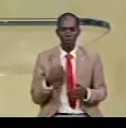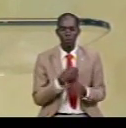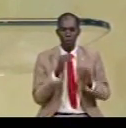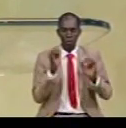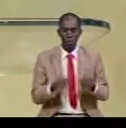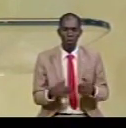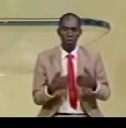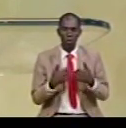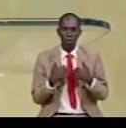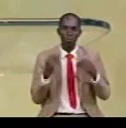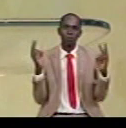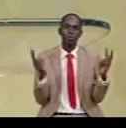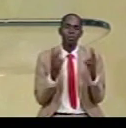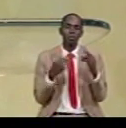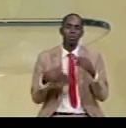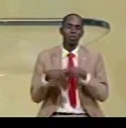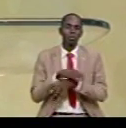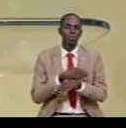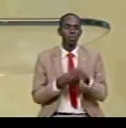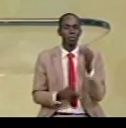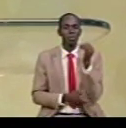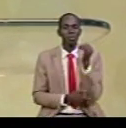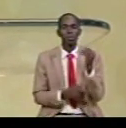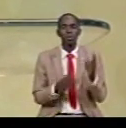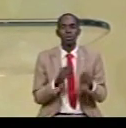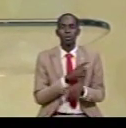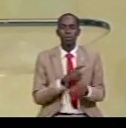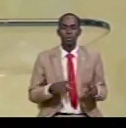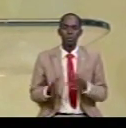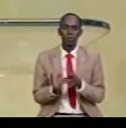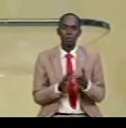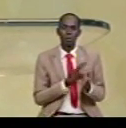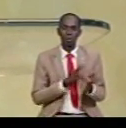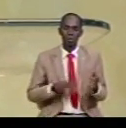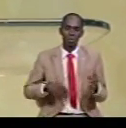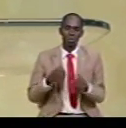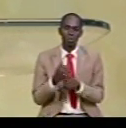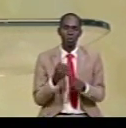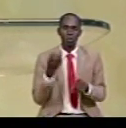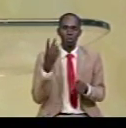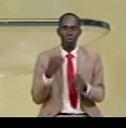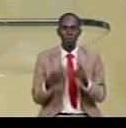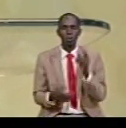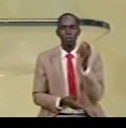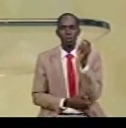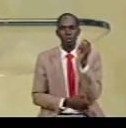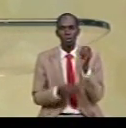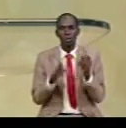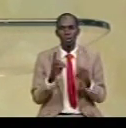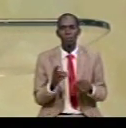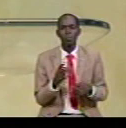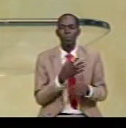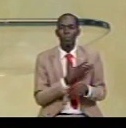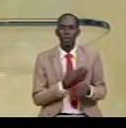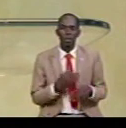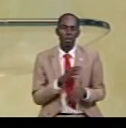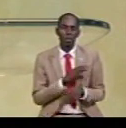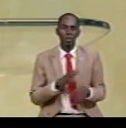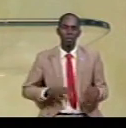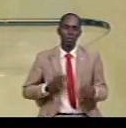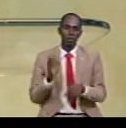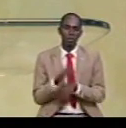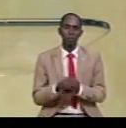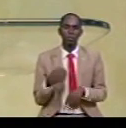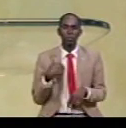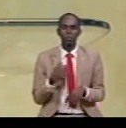over temptation. The Lord Jesus Christ himself was tempted, and in the temptation he overcame, and we will